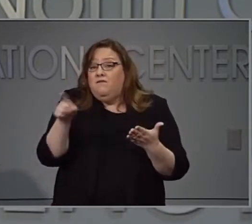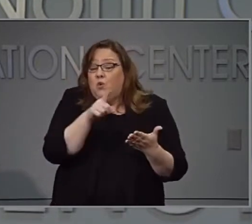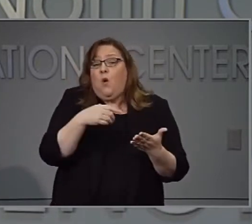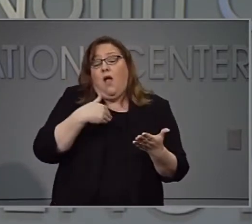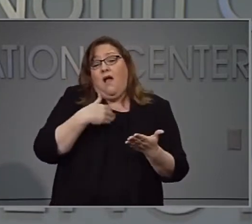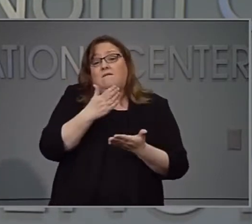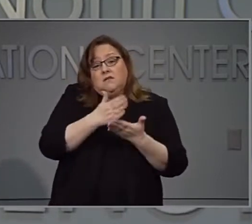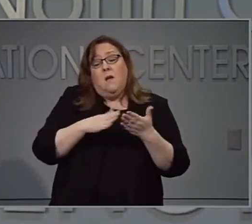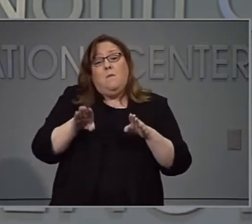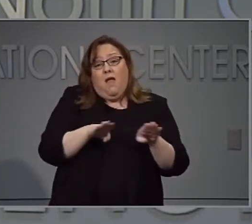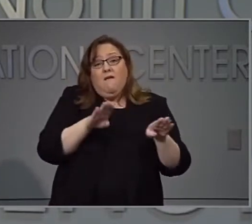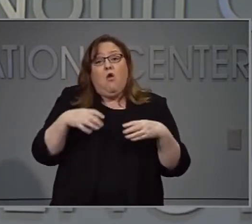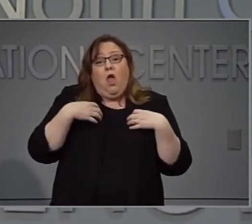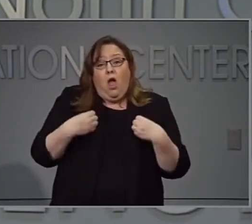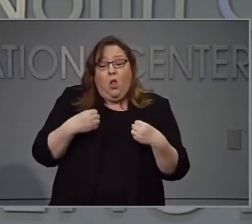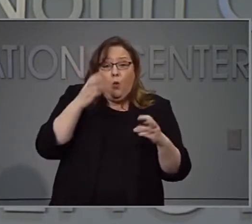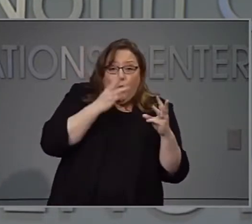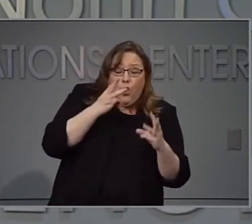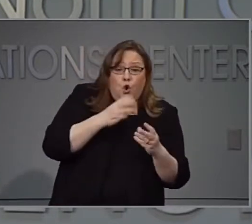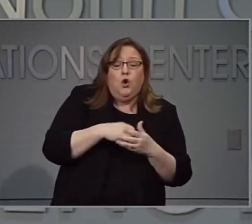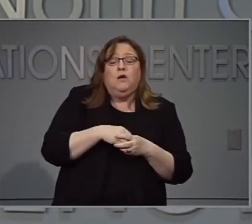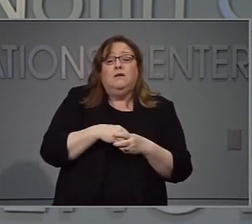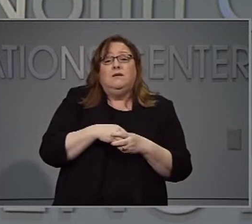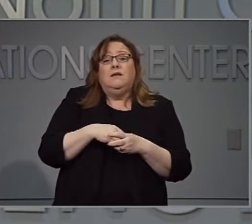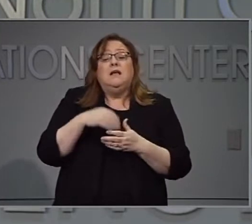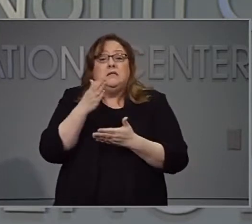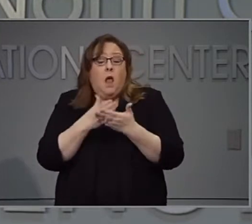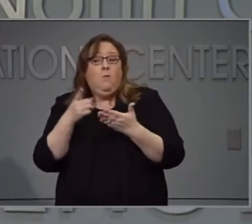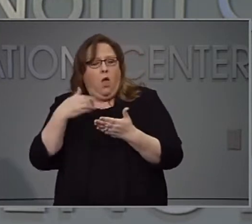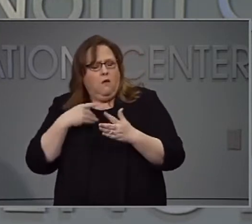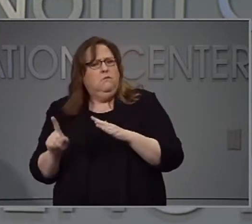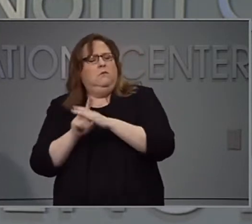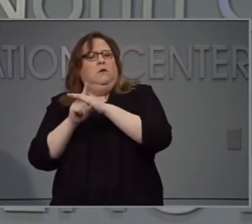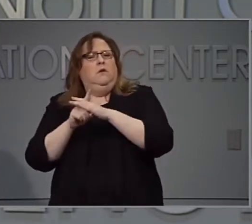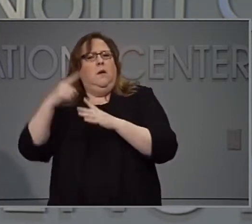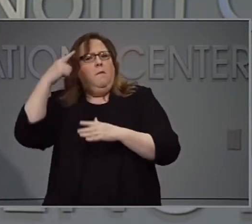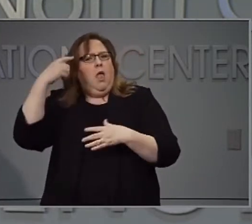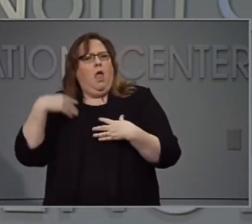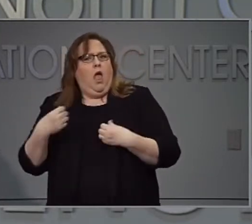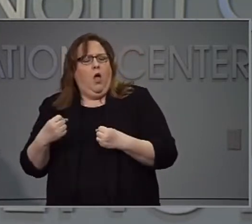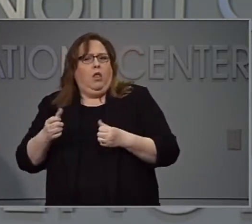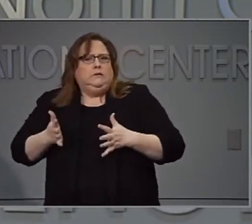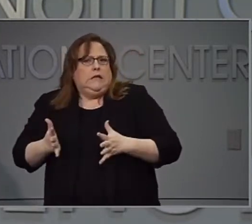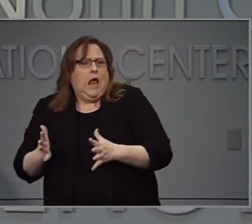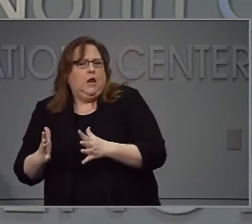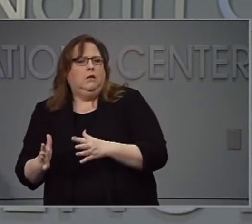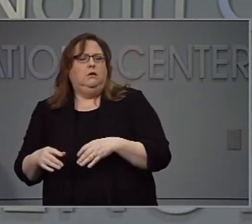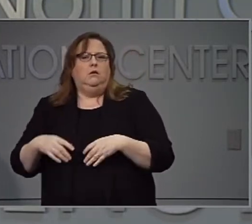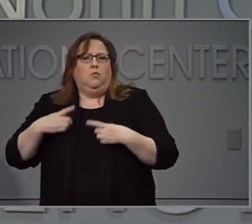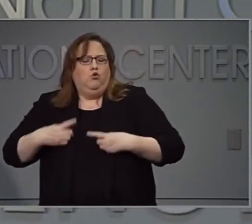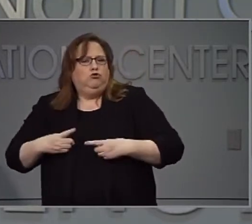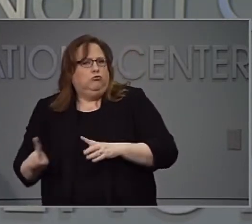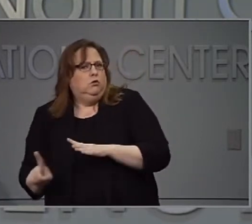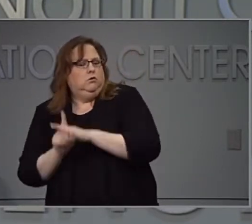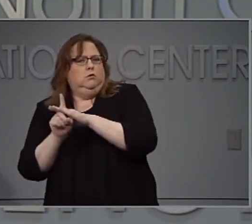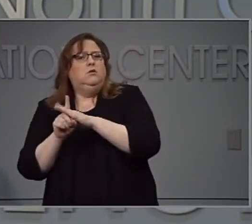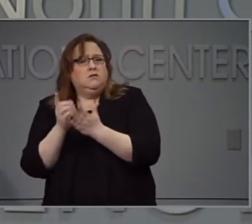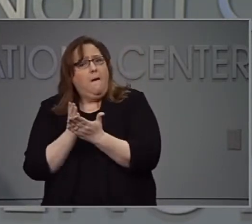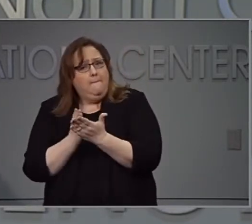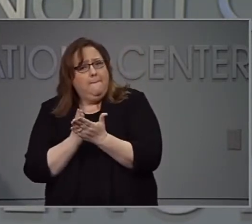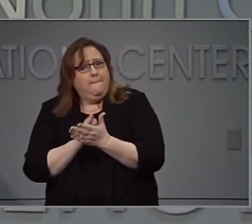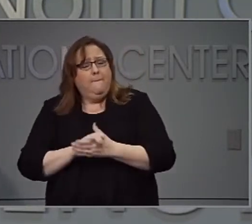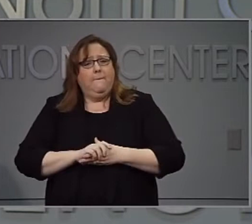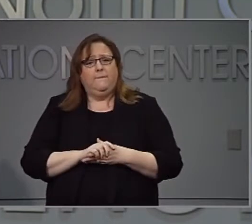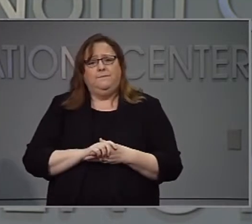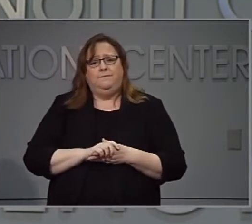health conditions, and for others, it's causing the onset of mental health conditions such as anxiety and depression. I'm